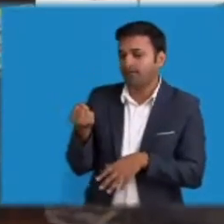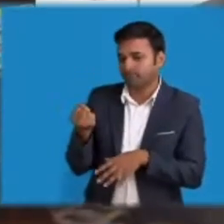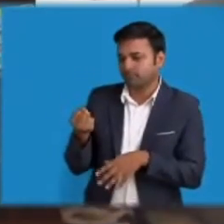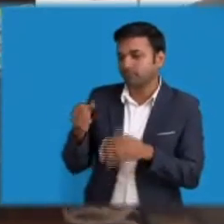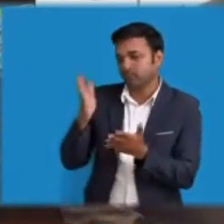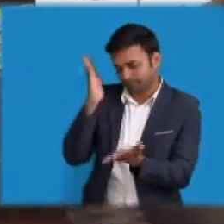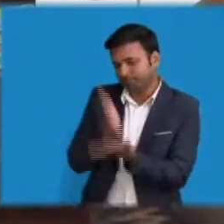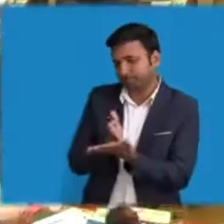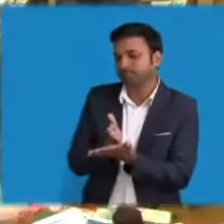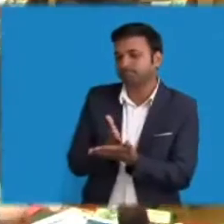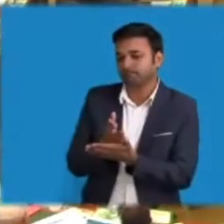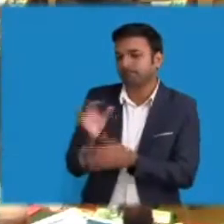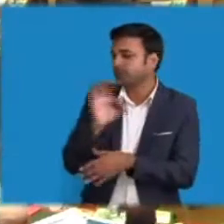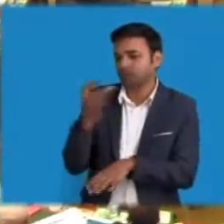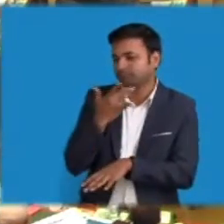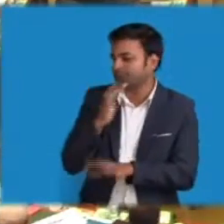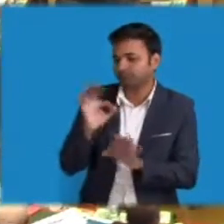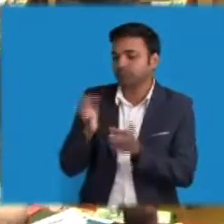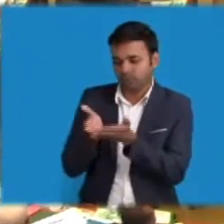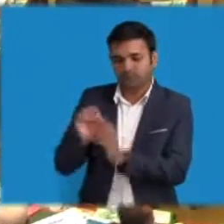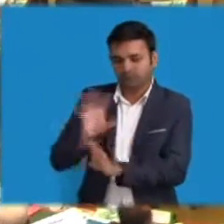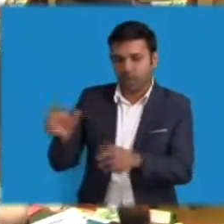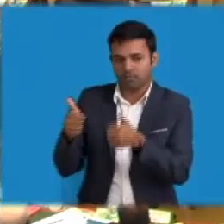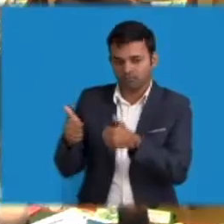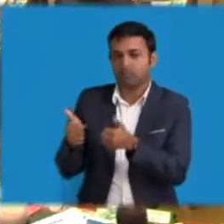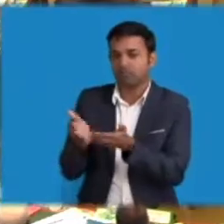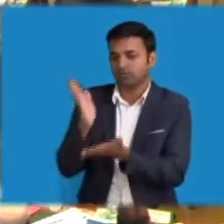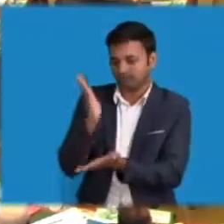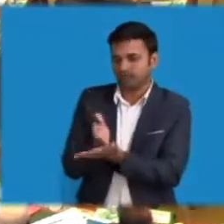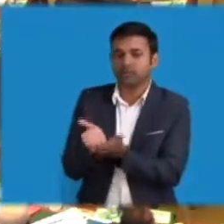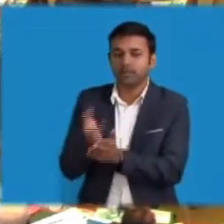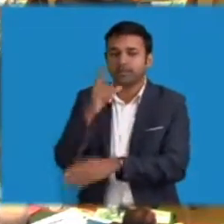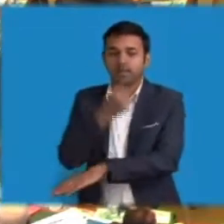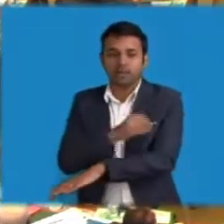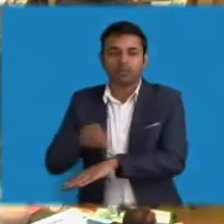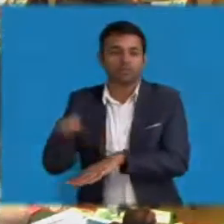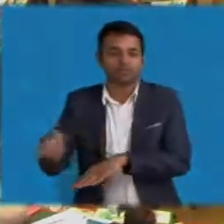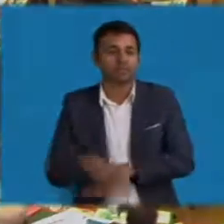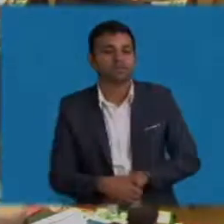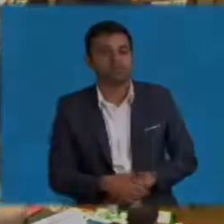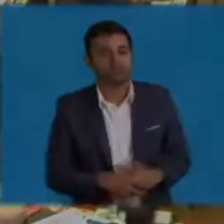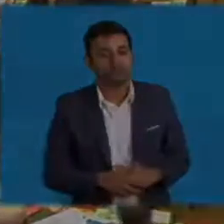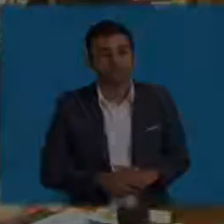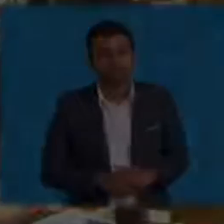Thank you. I'm afraid you already had one question. I'm not allowing a second question. It is against our standing orders.